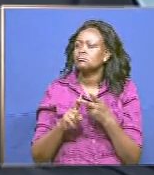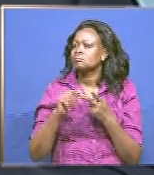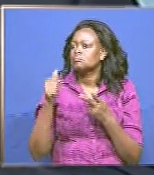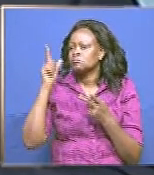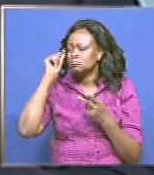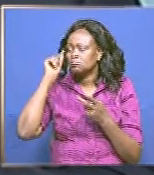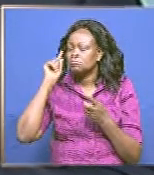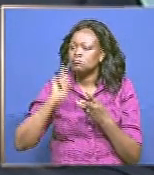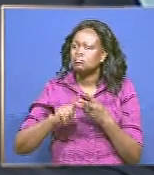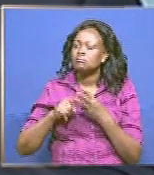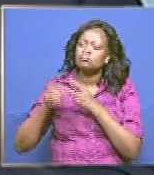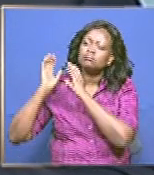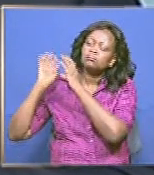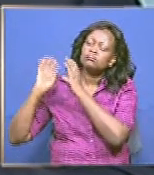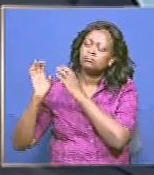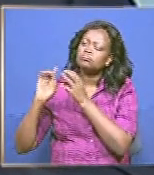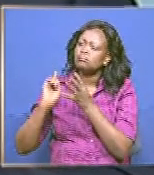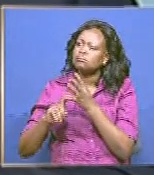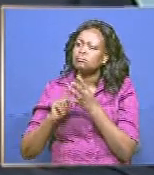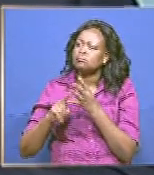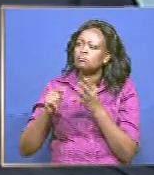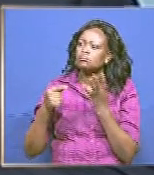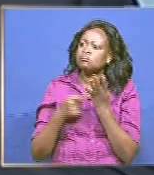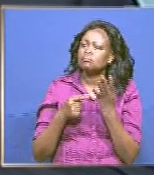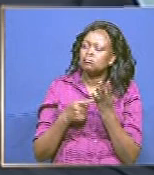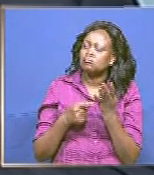Mombasa, Kilifi, Taita, Taveta,